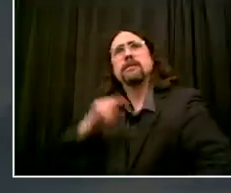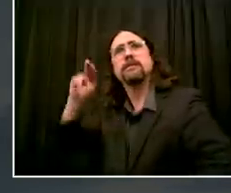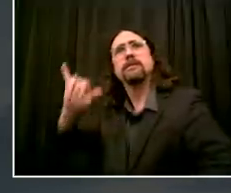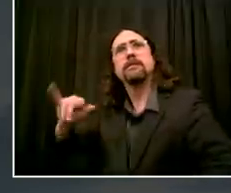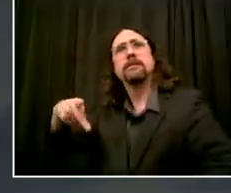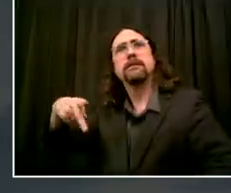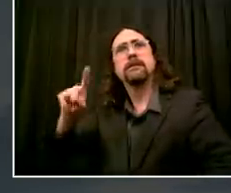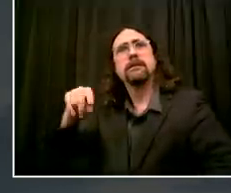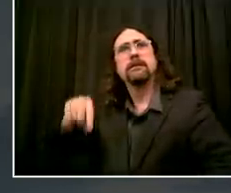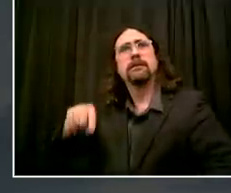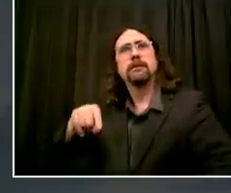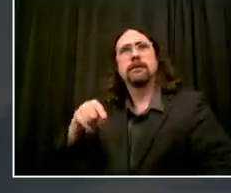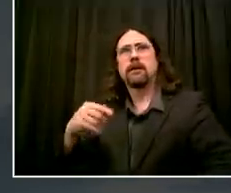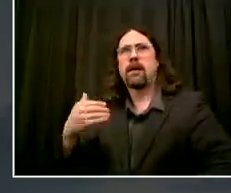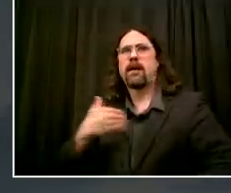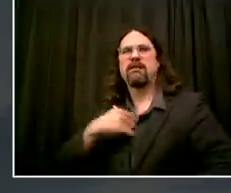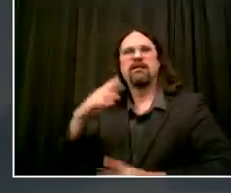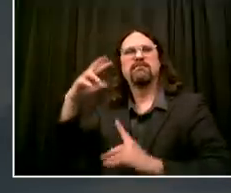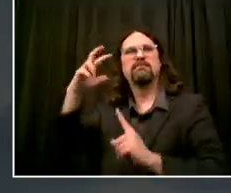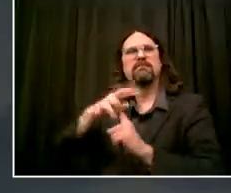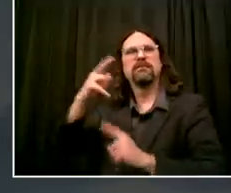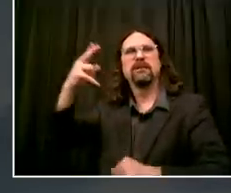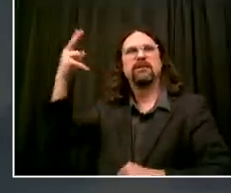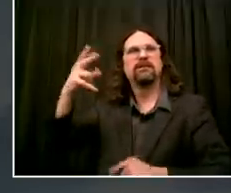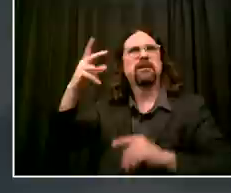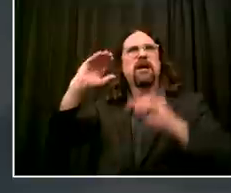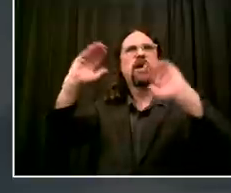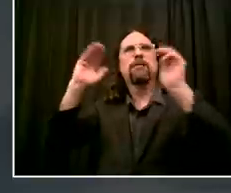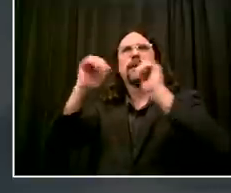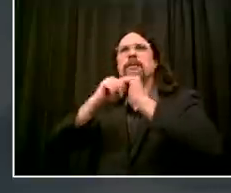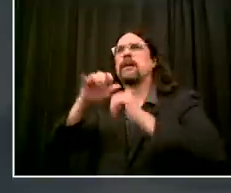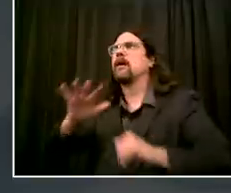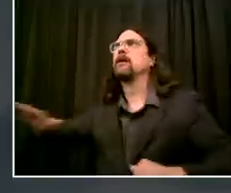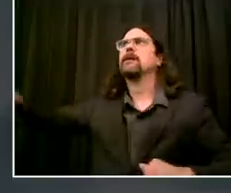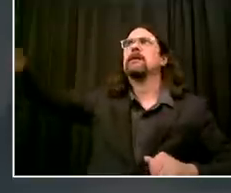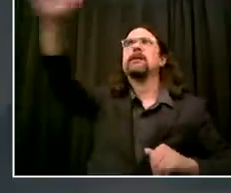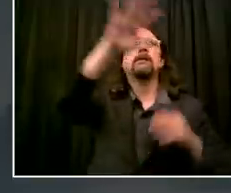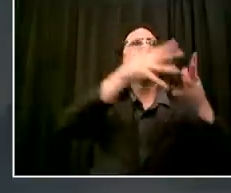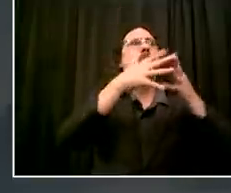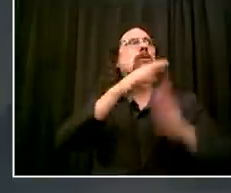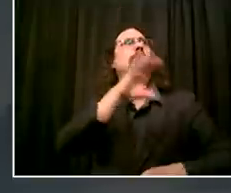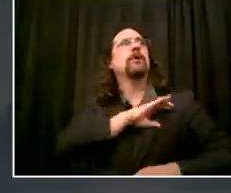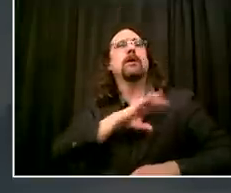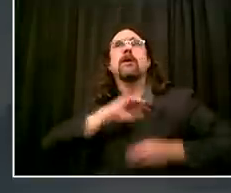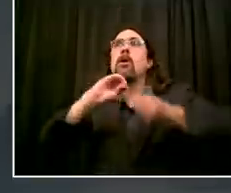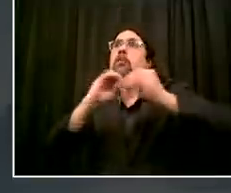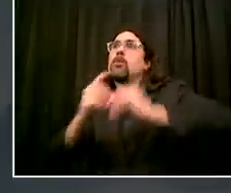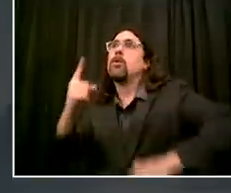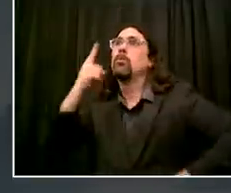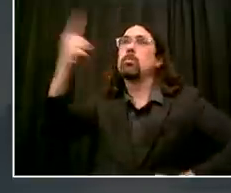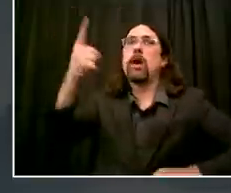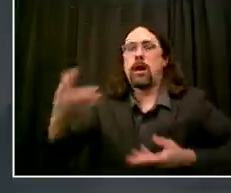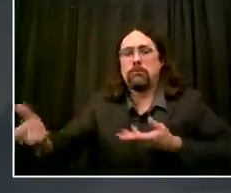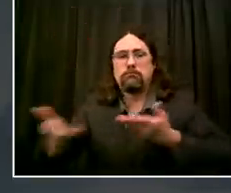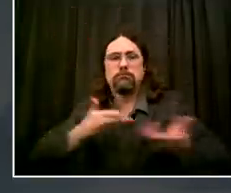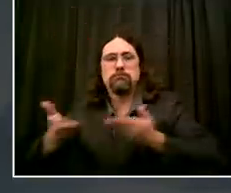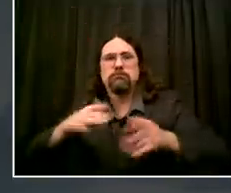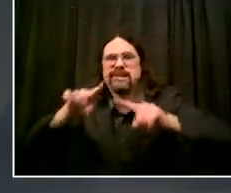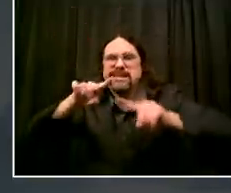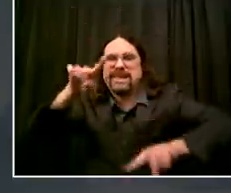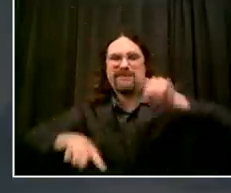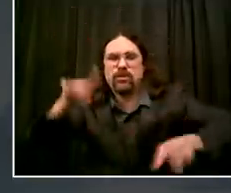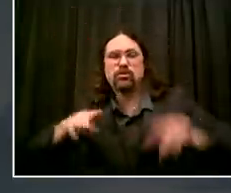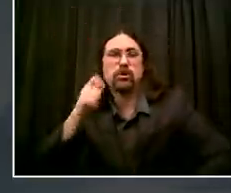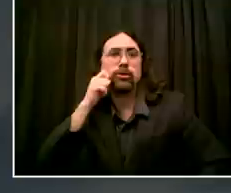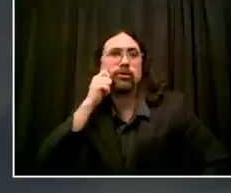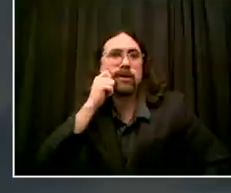upsetting to me, is when the pandemic hit and it was put on hold. And then you got into a situation where we're trying to think outside the